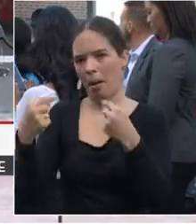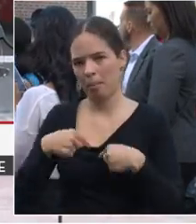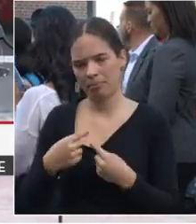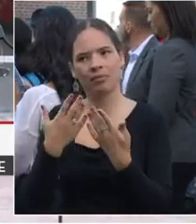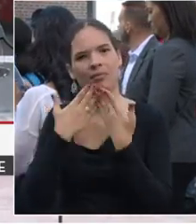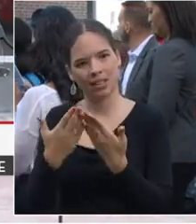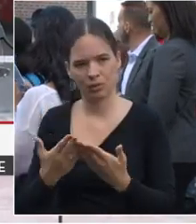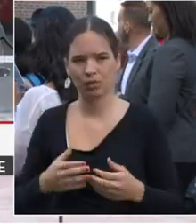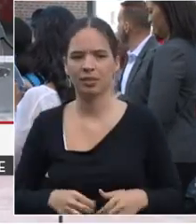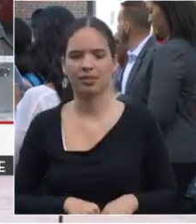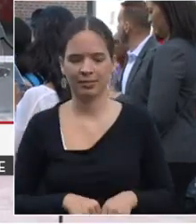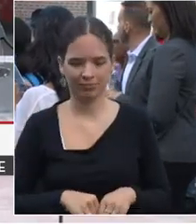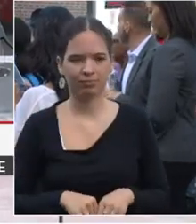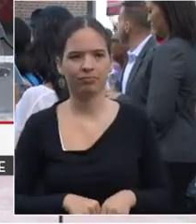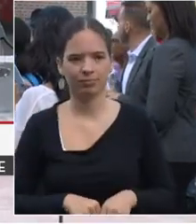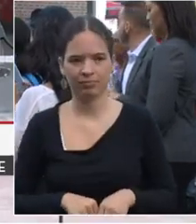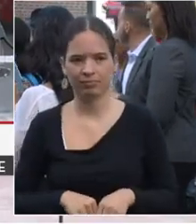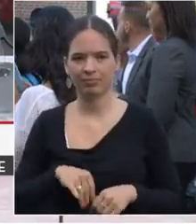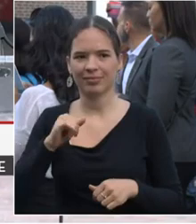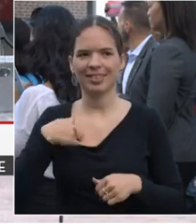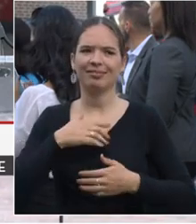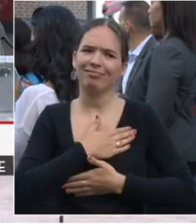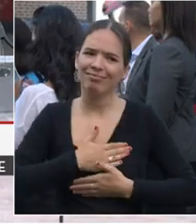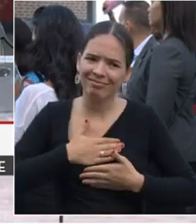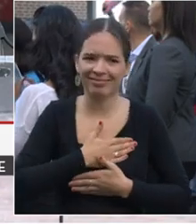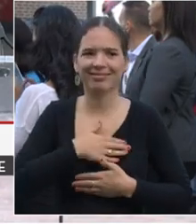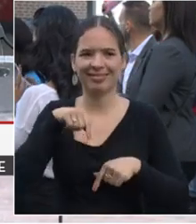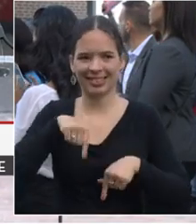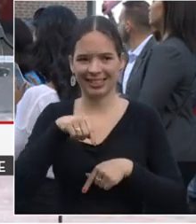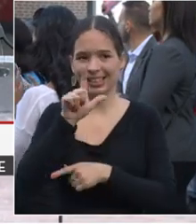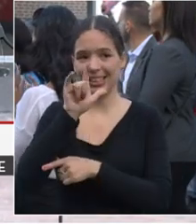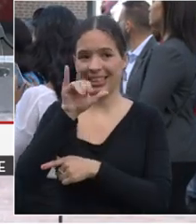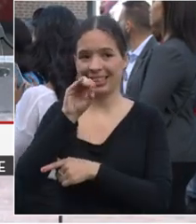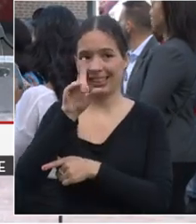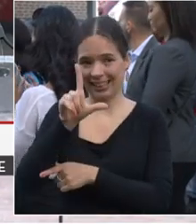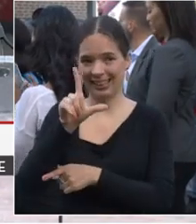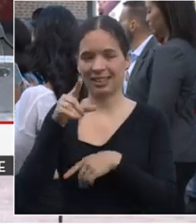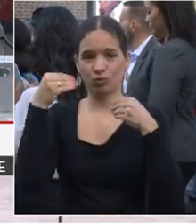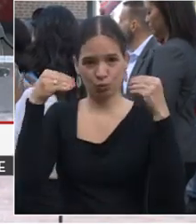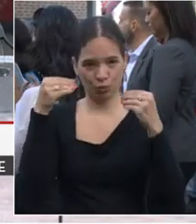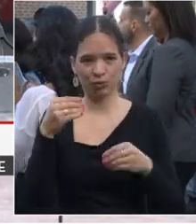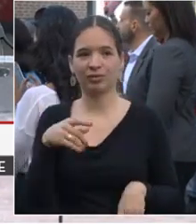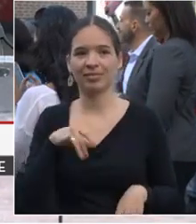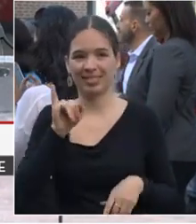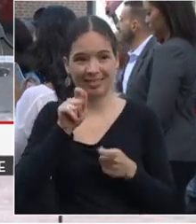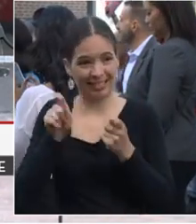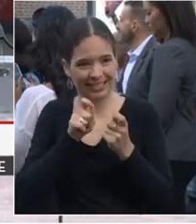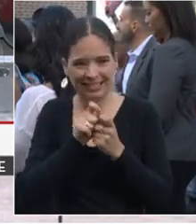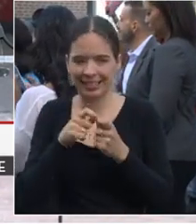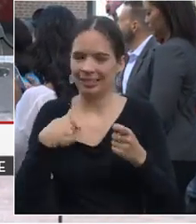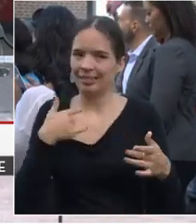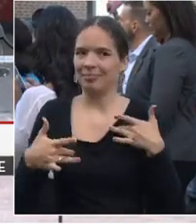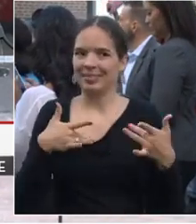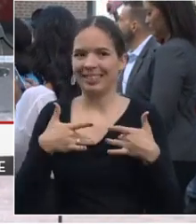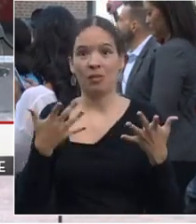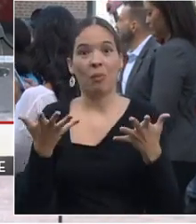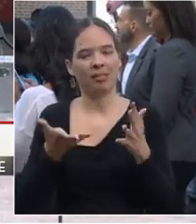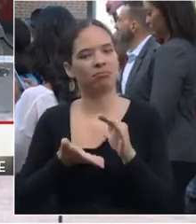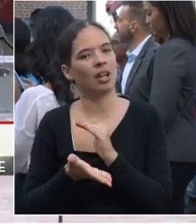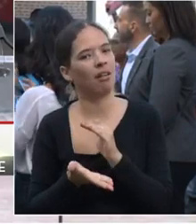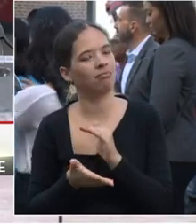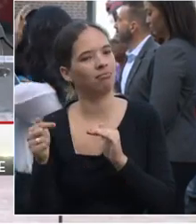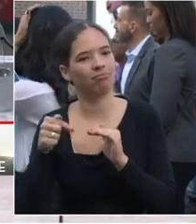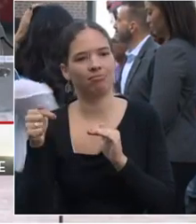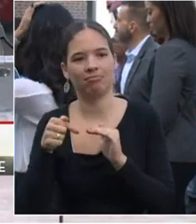We're here to enjoy the Lidl and all it has to offer. I am particularly excited about the bakery. I hear the croissants are to die